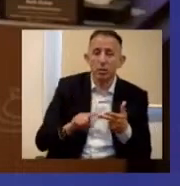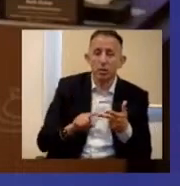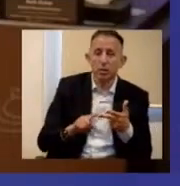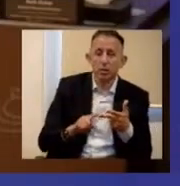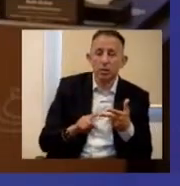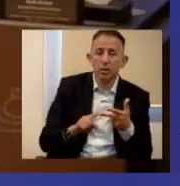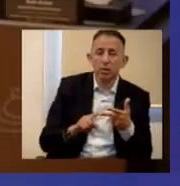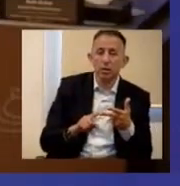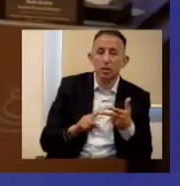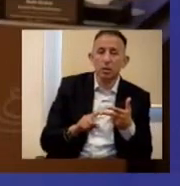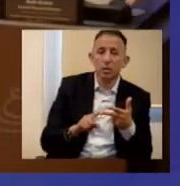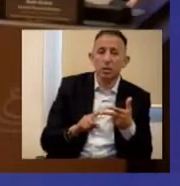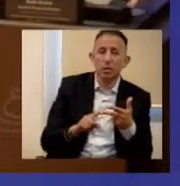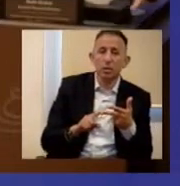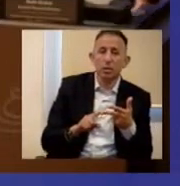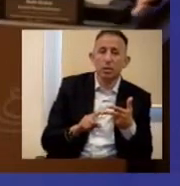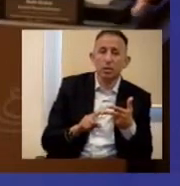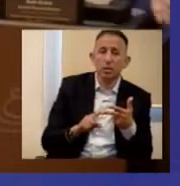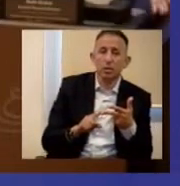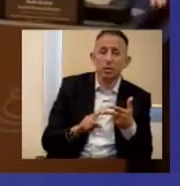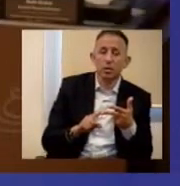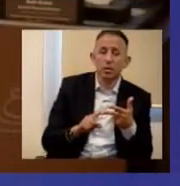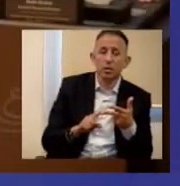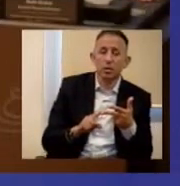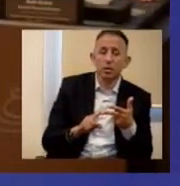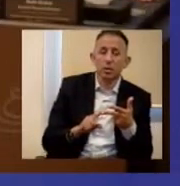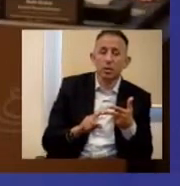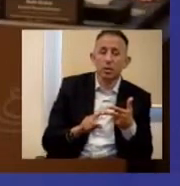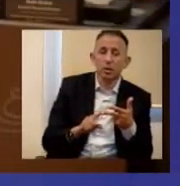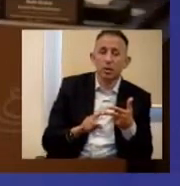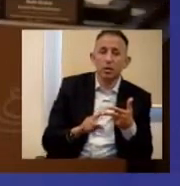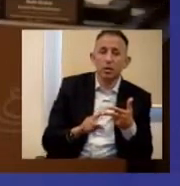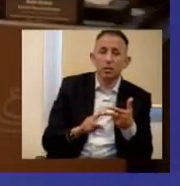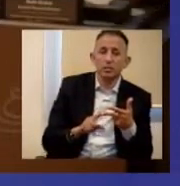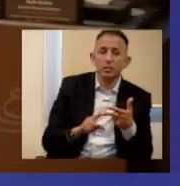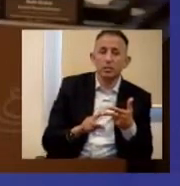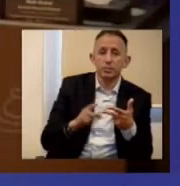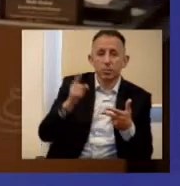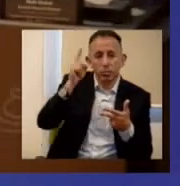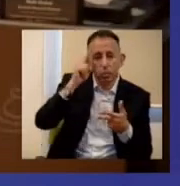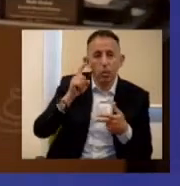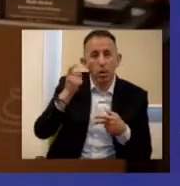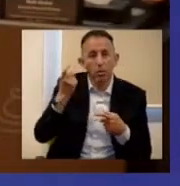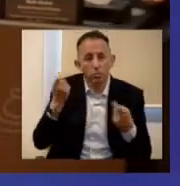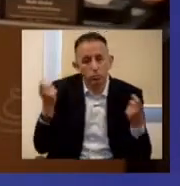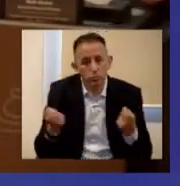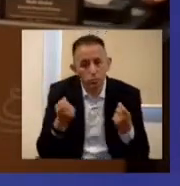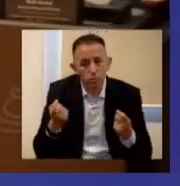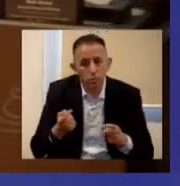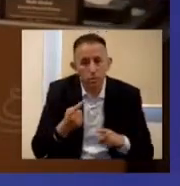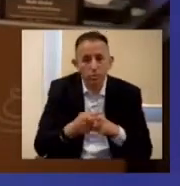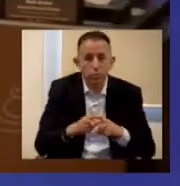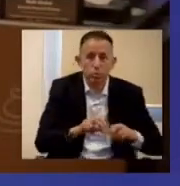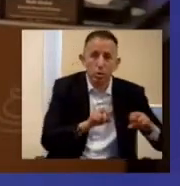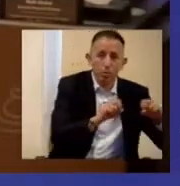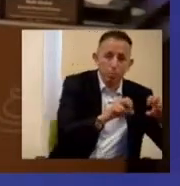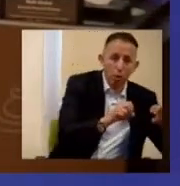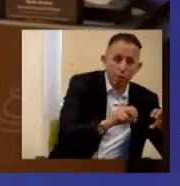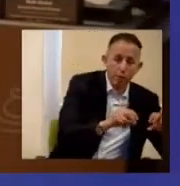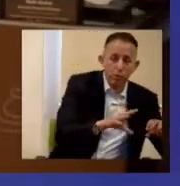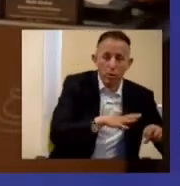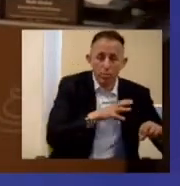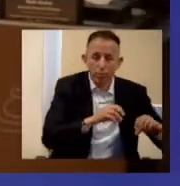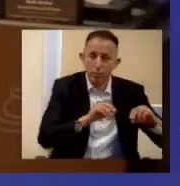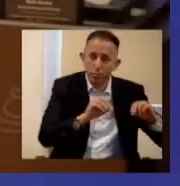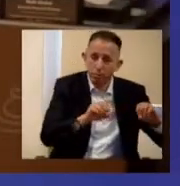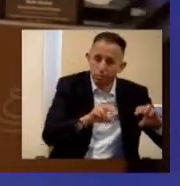another generation for the teacher to train the following generation. These three generations, we do not have to do that. Because you develop